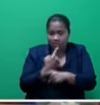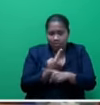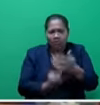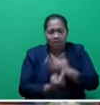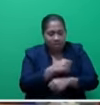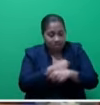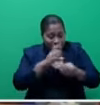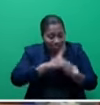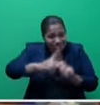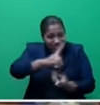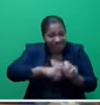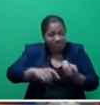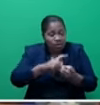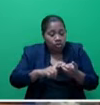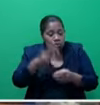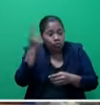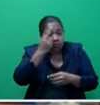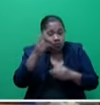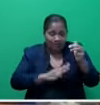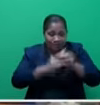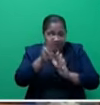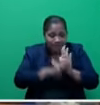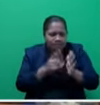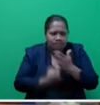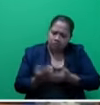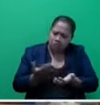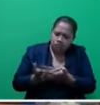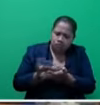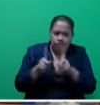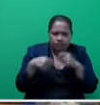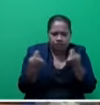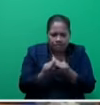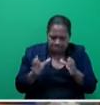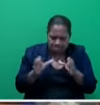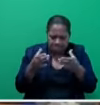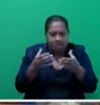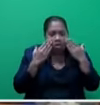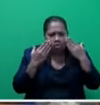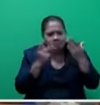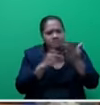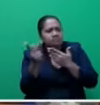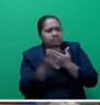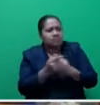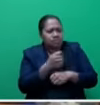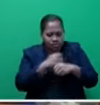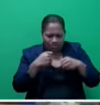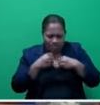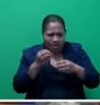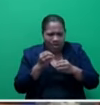disaster risk management, DRM, consultant and team were conducting disaster awareness programs to our officers in the West and the